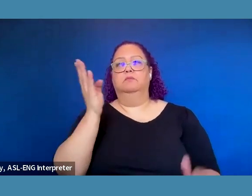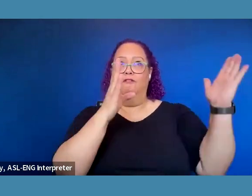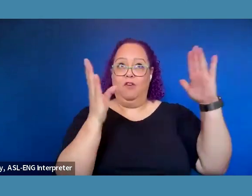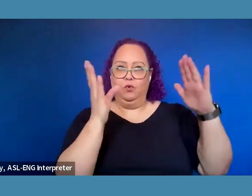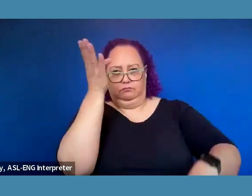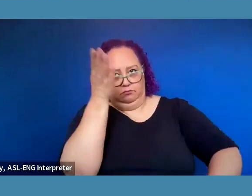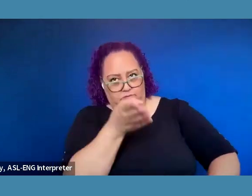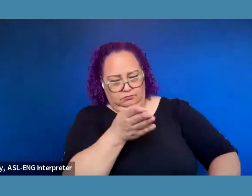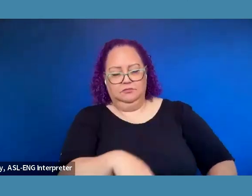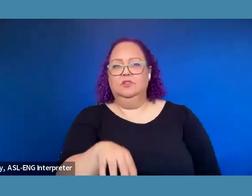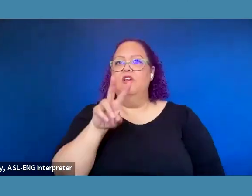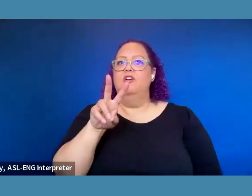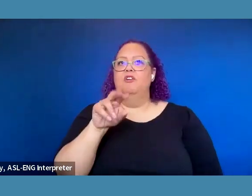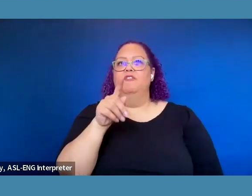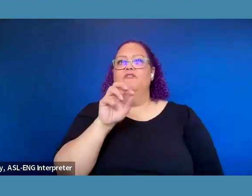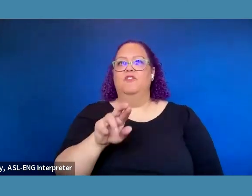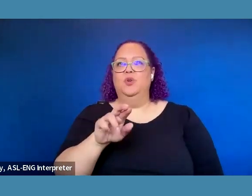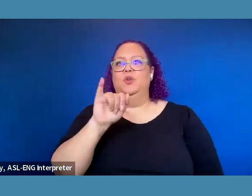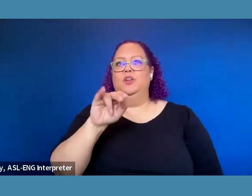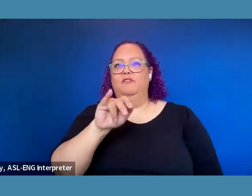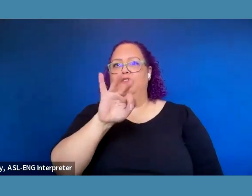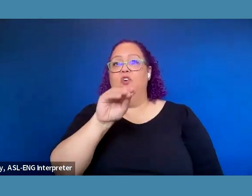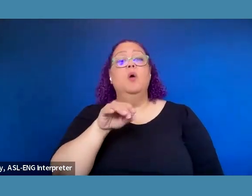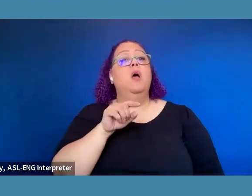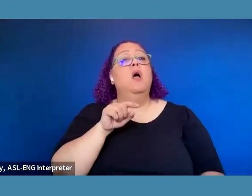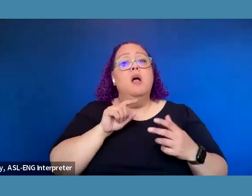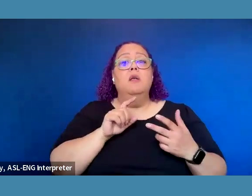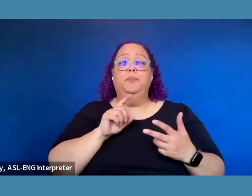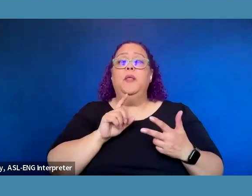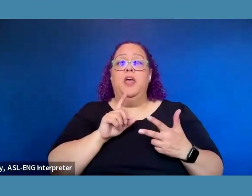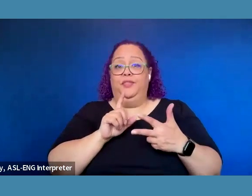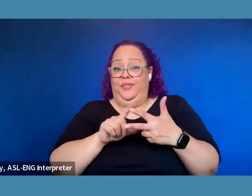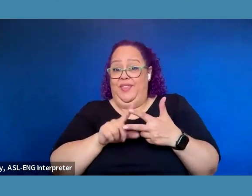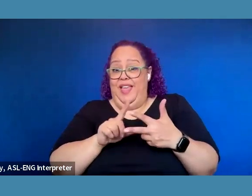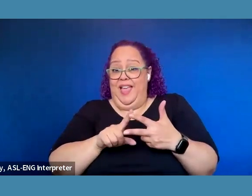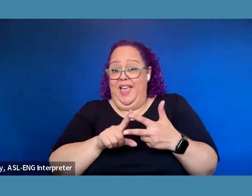www.apd.com/voter info. And there